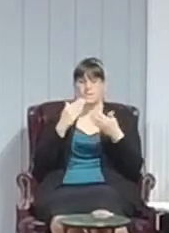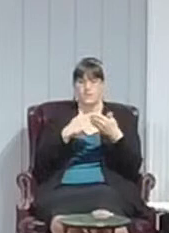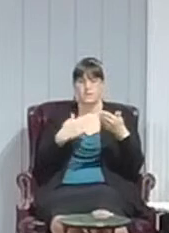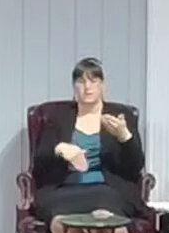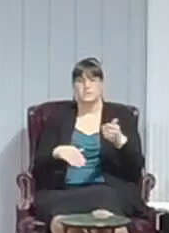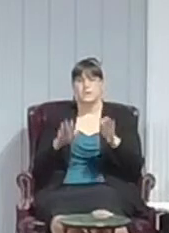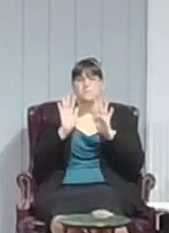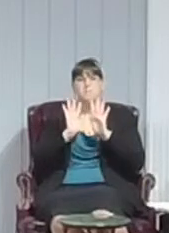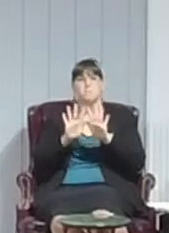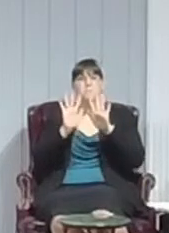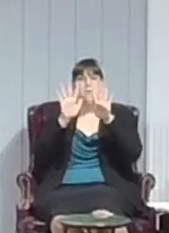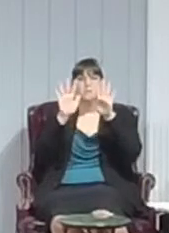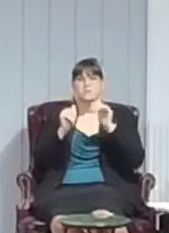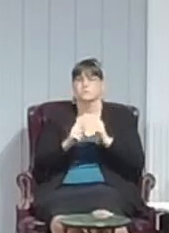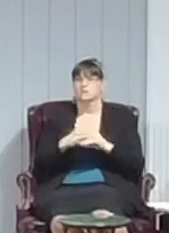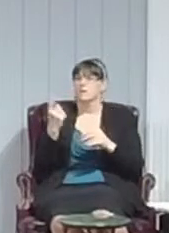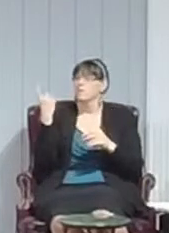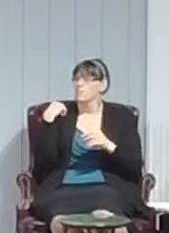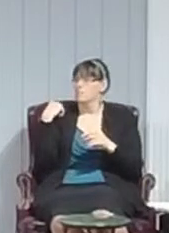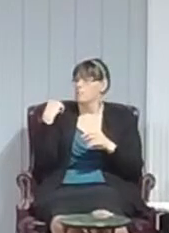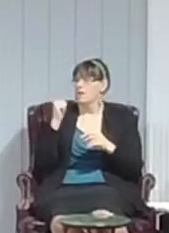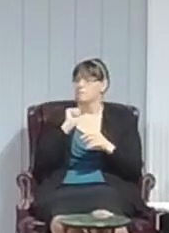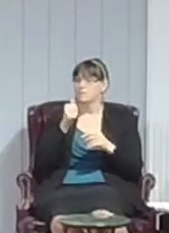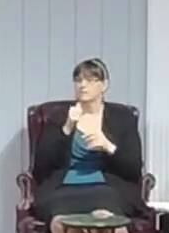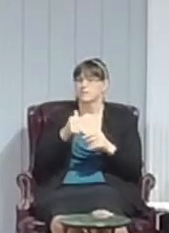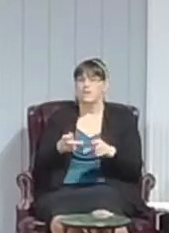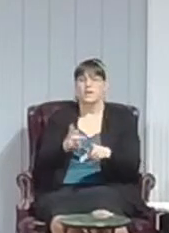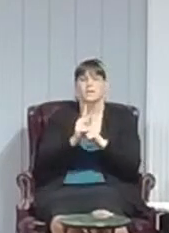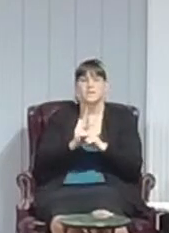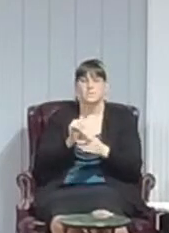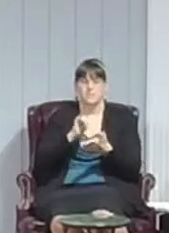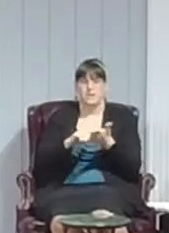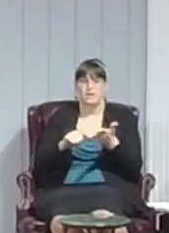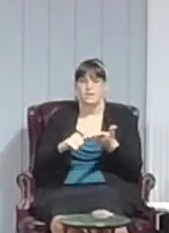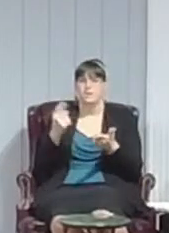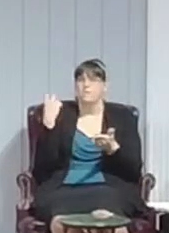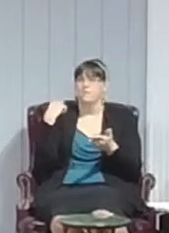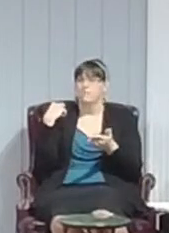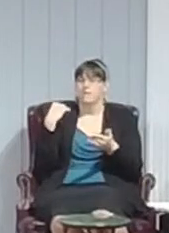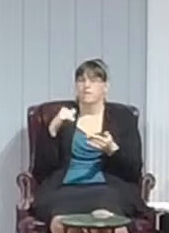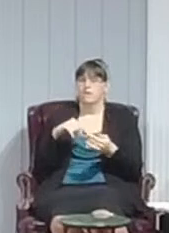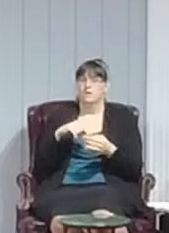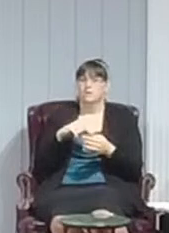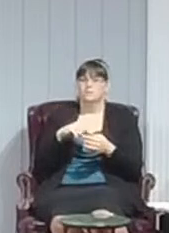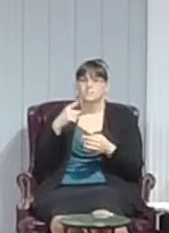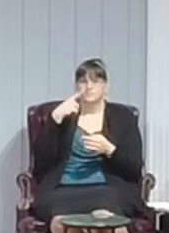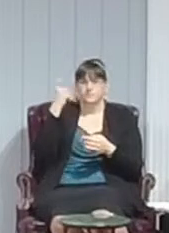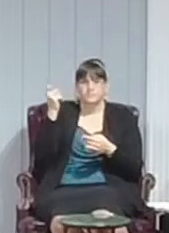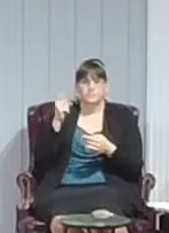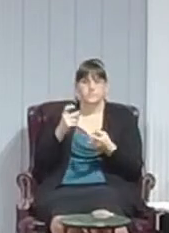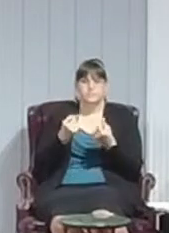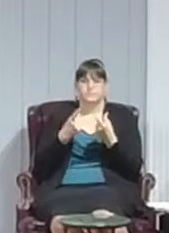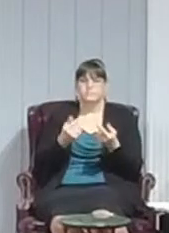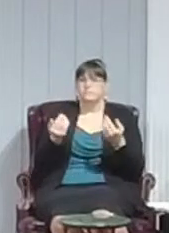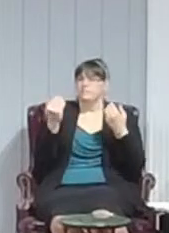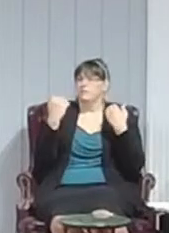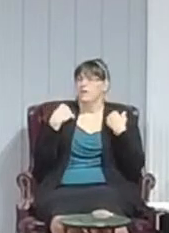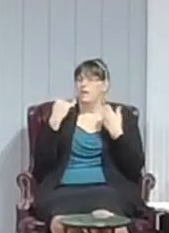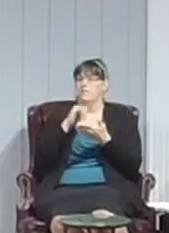and that I keep and I remind myself. And you know why I keep it and remind myself? Because it's not like I get those kinds of answers every